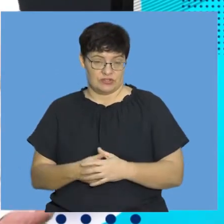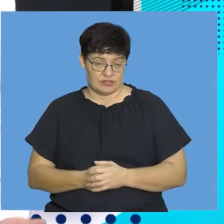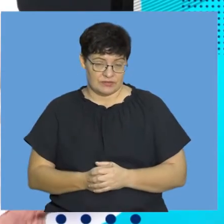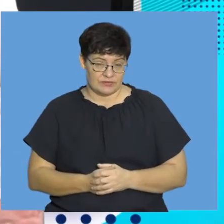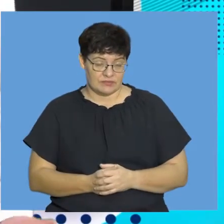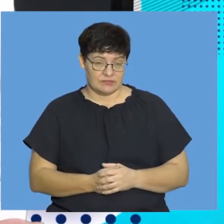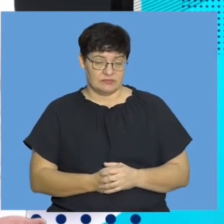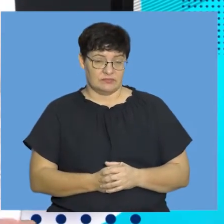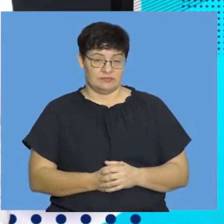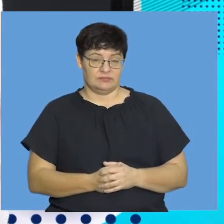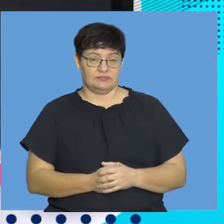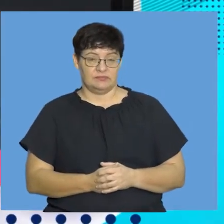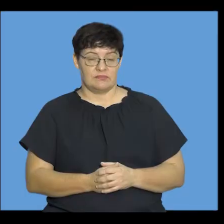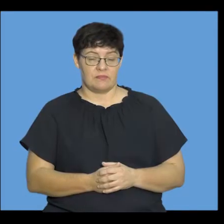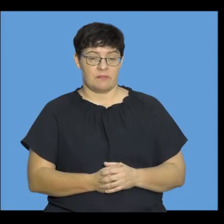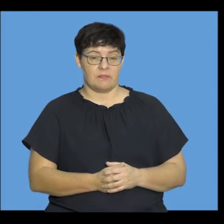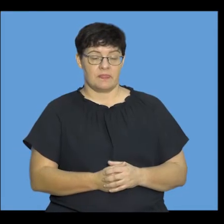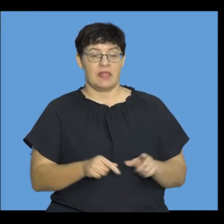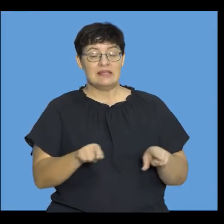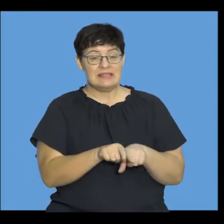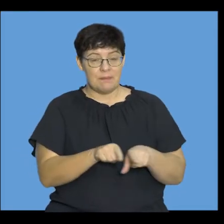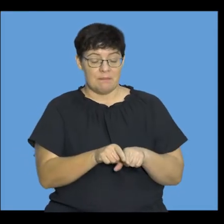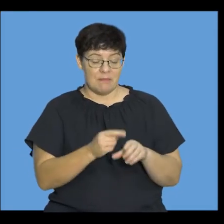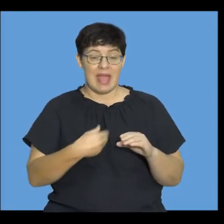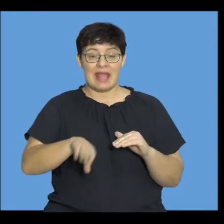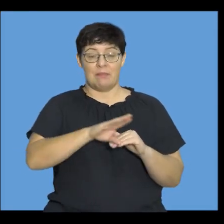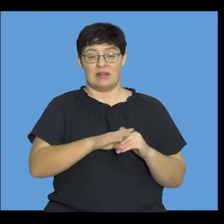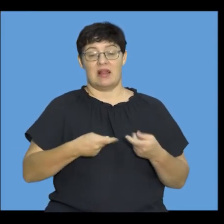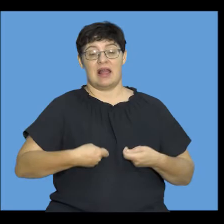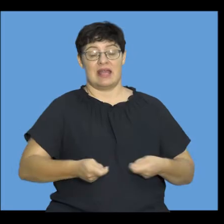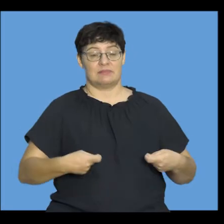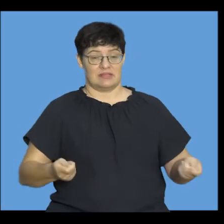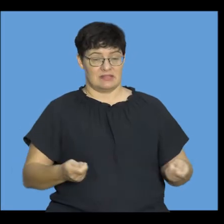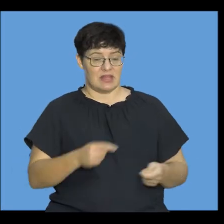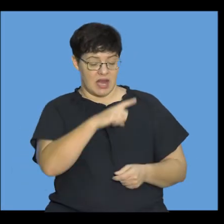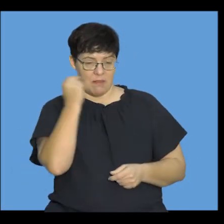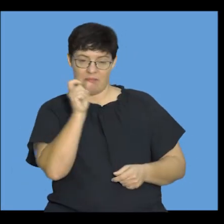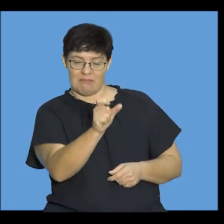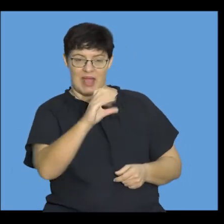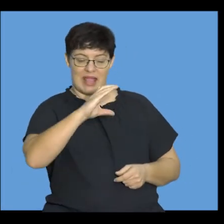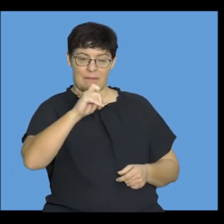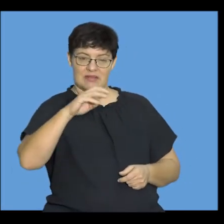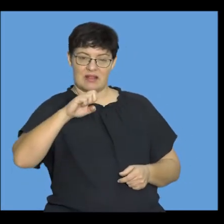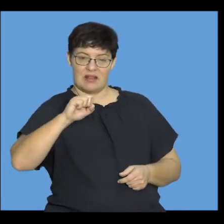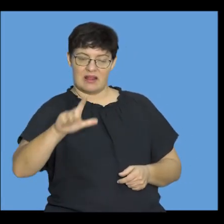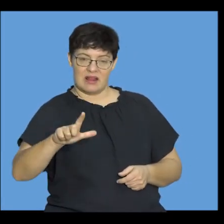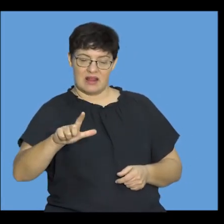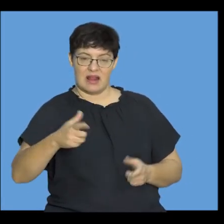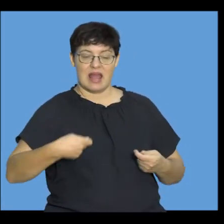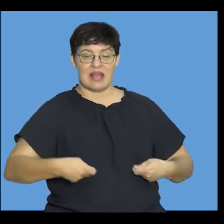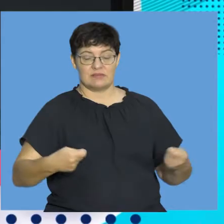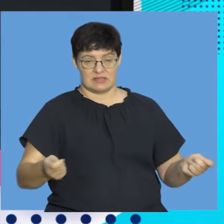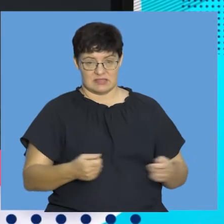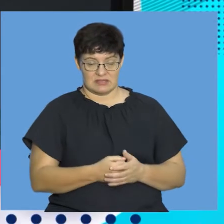the upgrade of the staff room. She also has capital expenditure. Look at the new